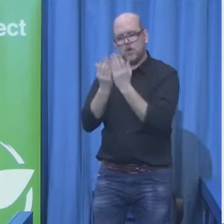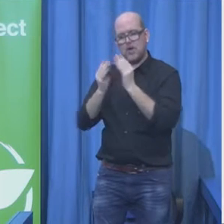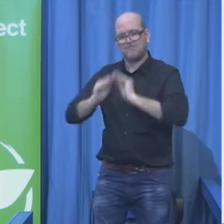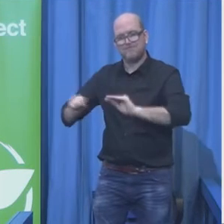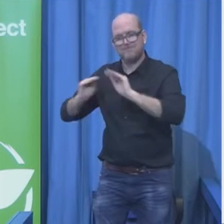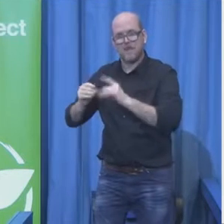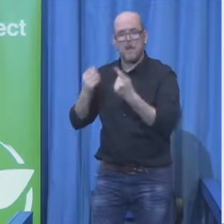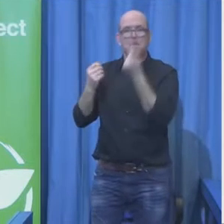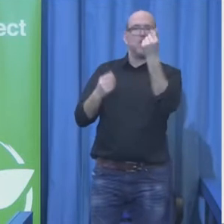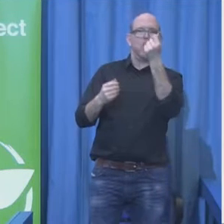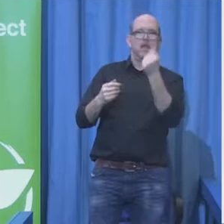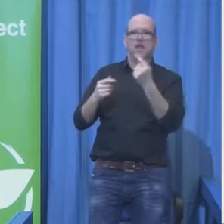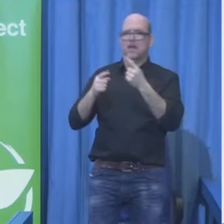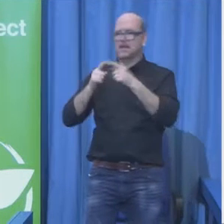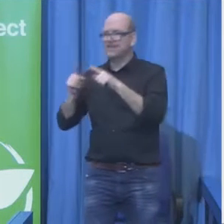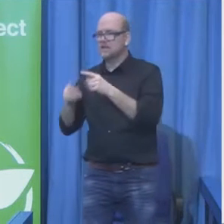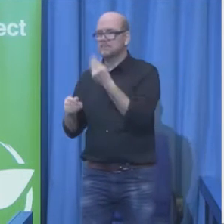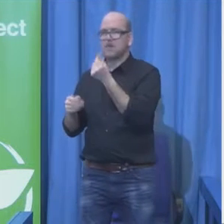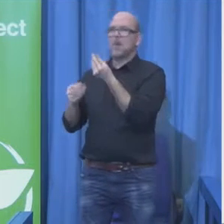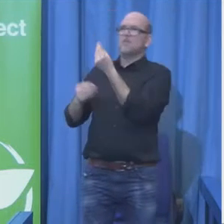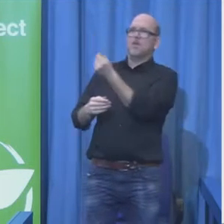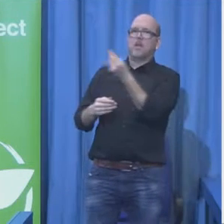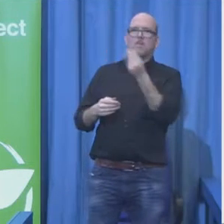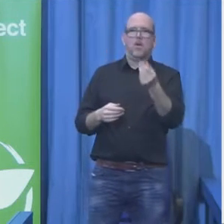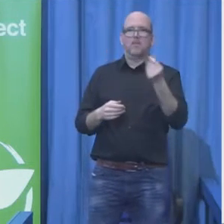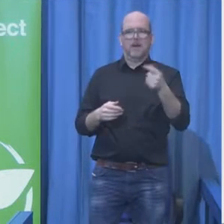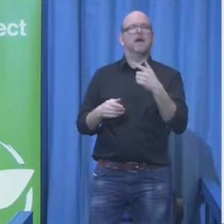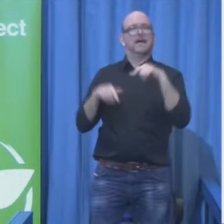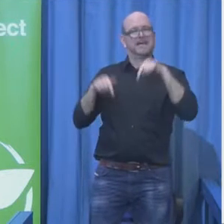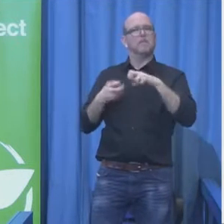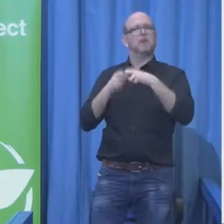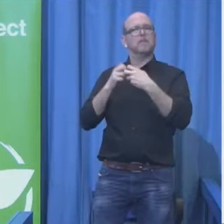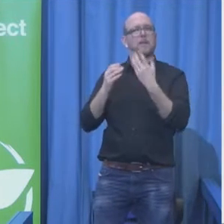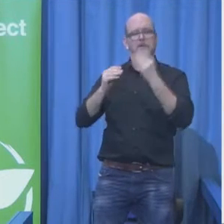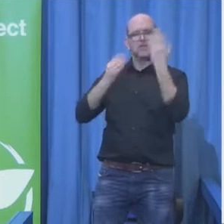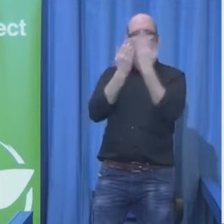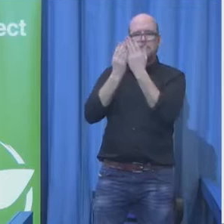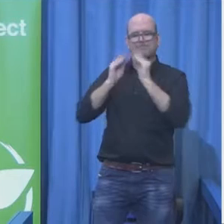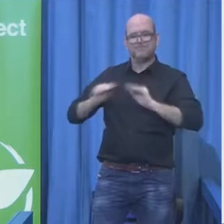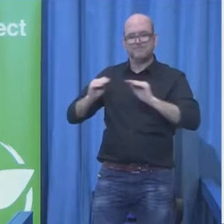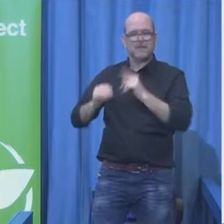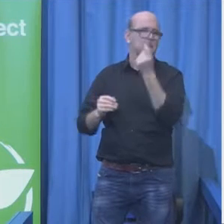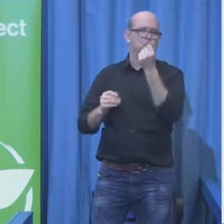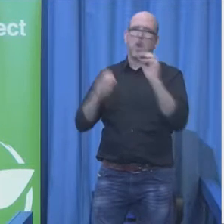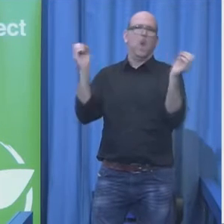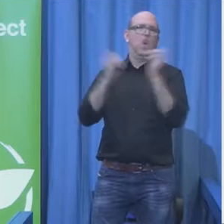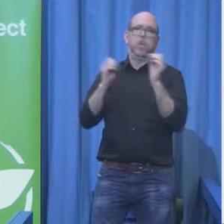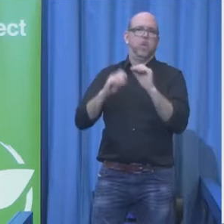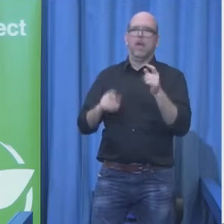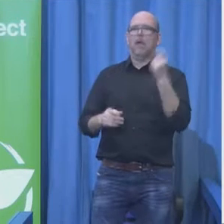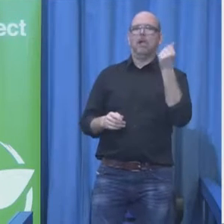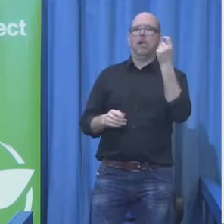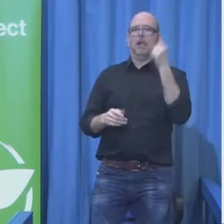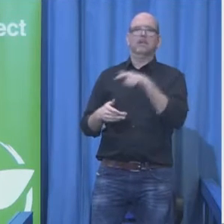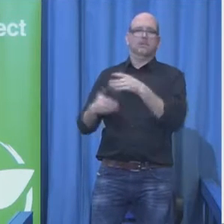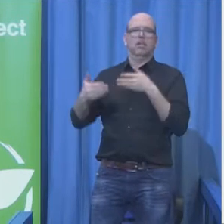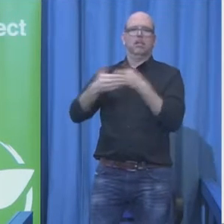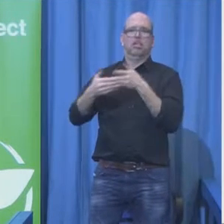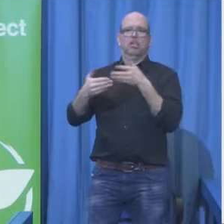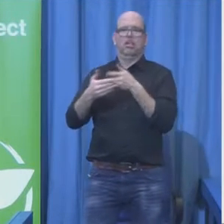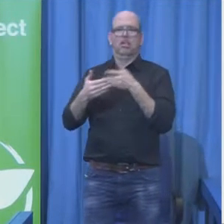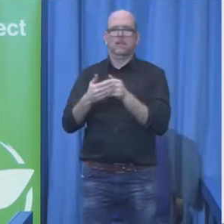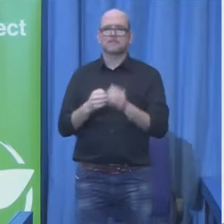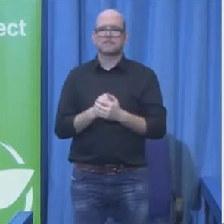to be legislated very soon, in the next 2 weeks actually it's going to be legislated. We've been working on it for the last